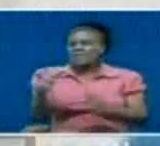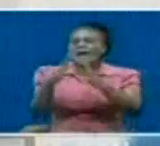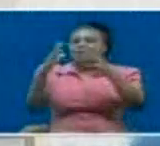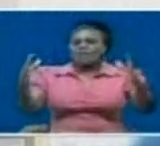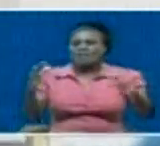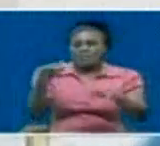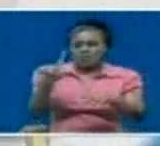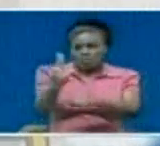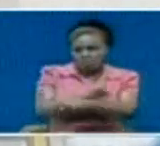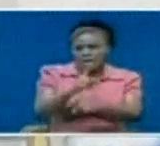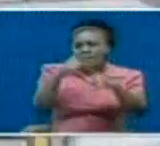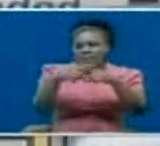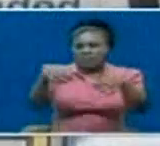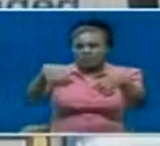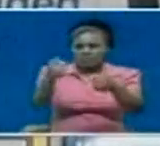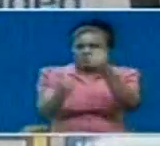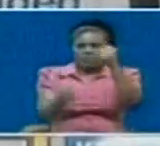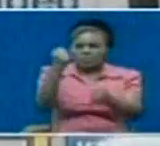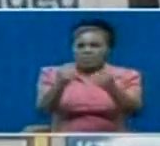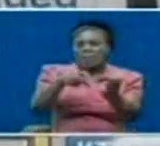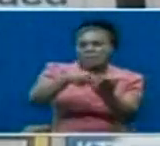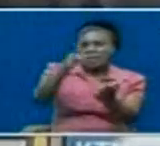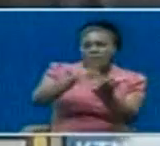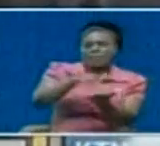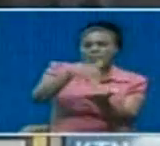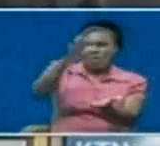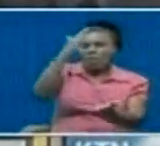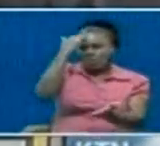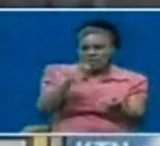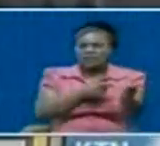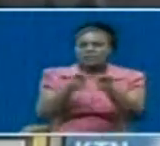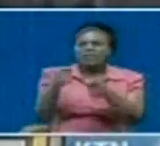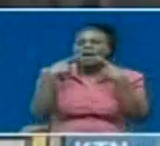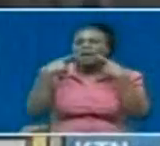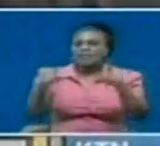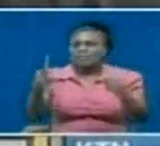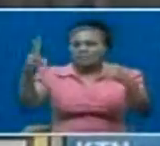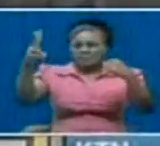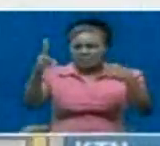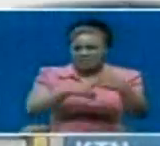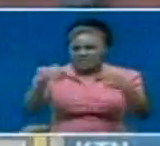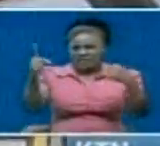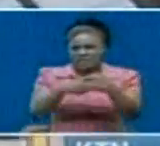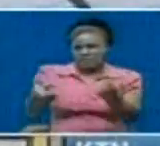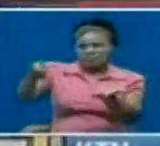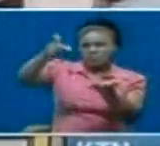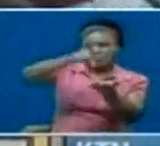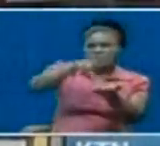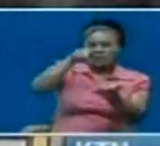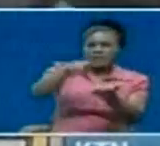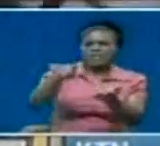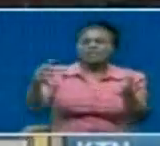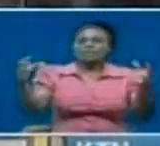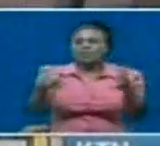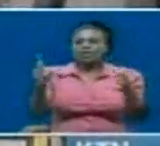in the country. However, motorists will have to fork out more at the pump, with the regulator announcing a 76 cents increase that will see residents